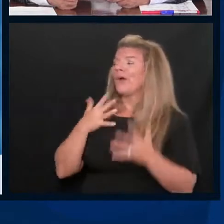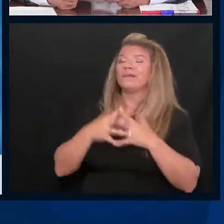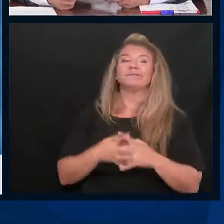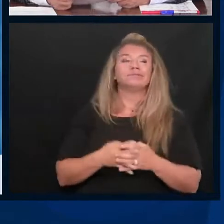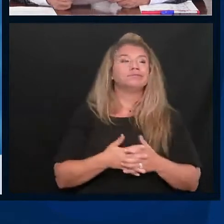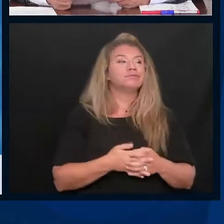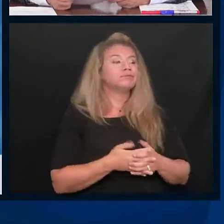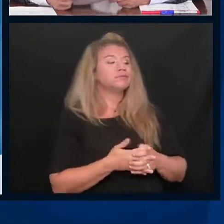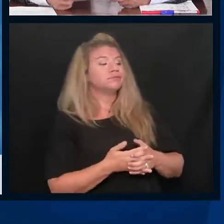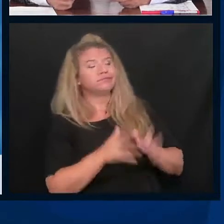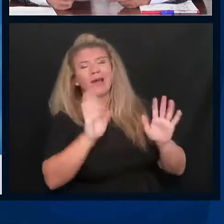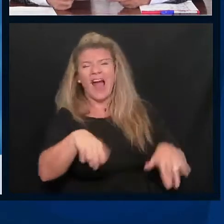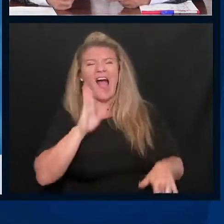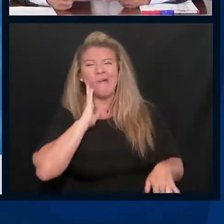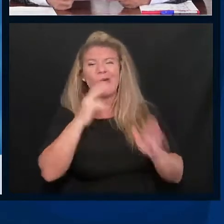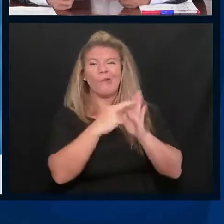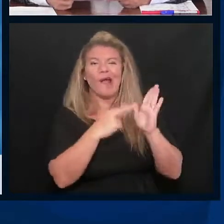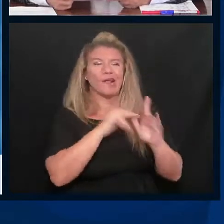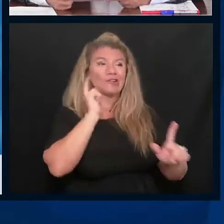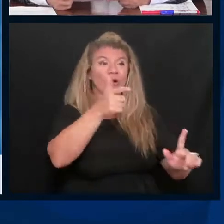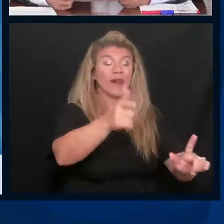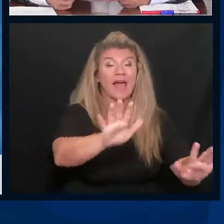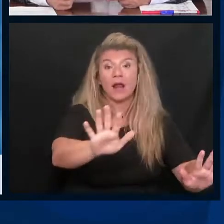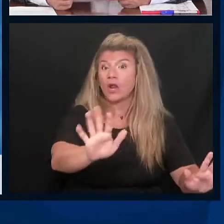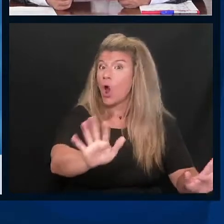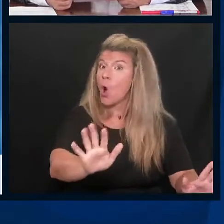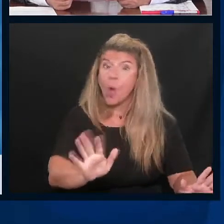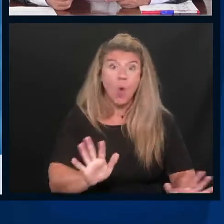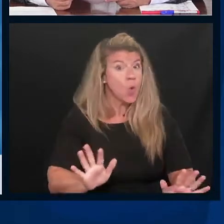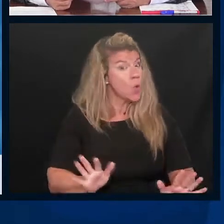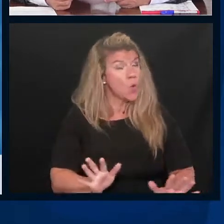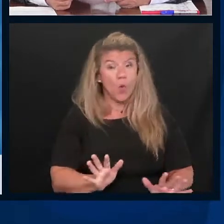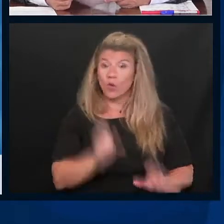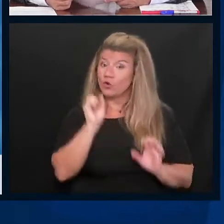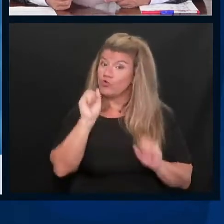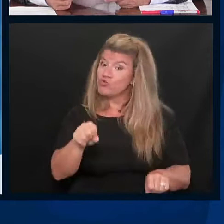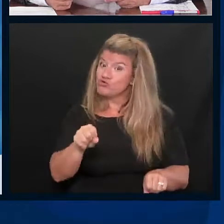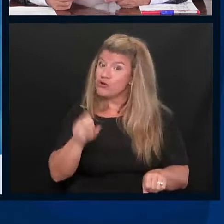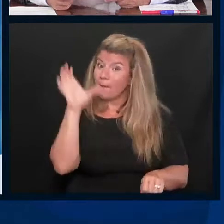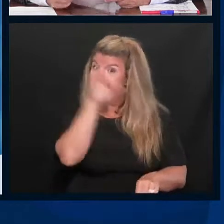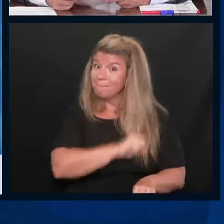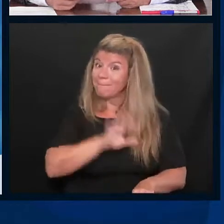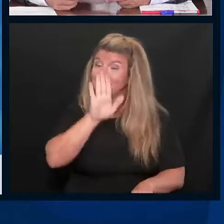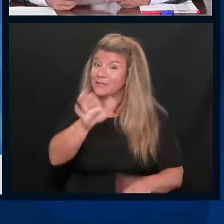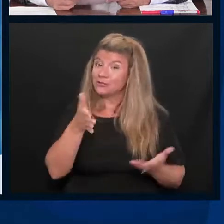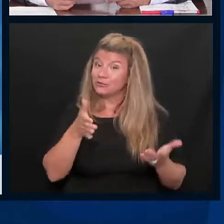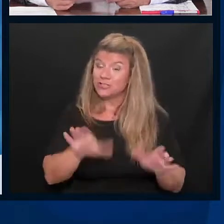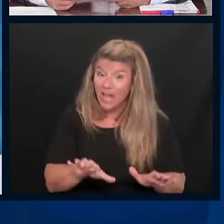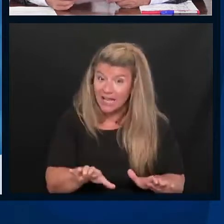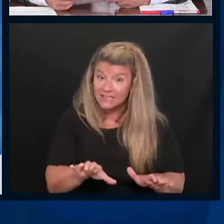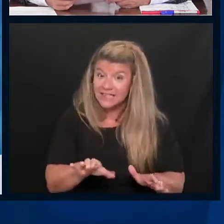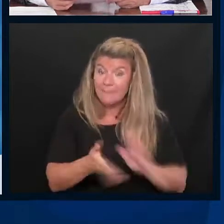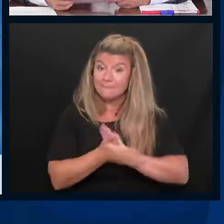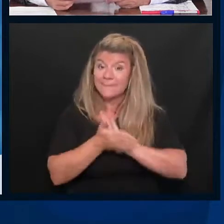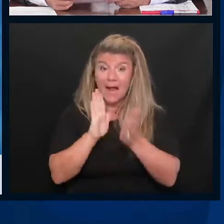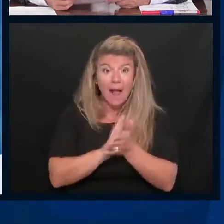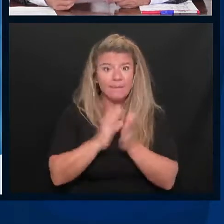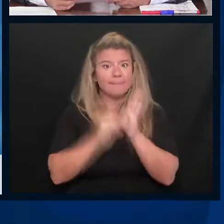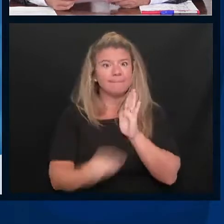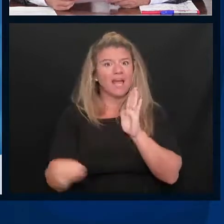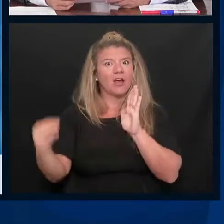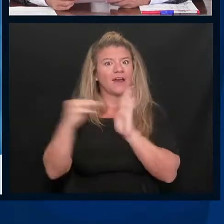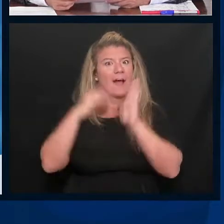registered, you're blowing a chance to absolutely become a millionaire.